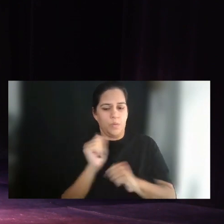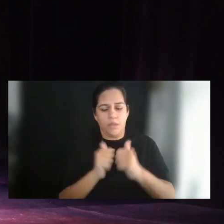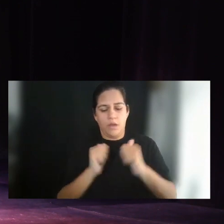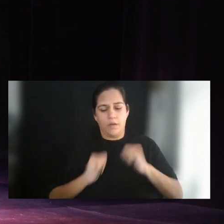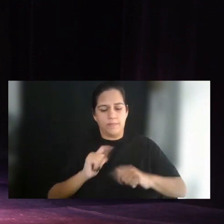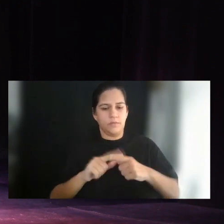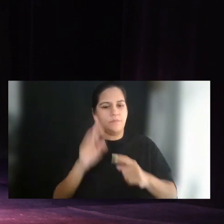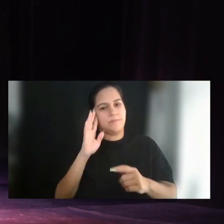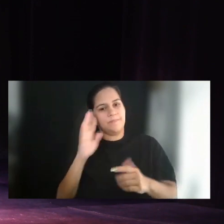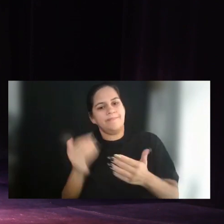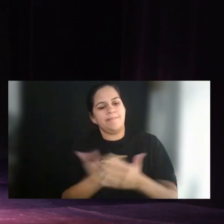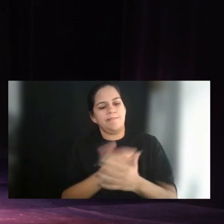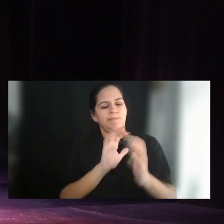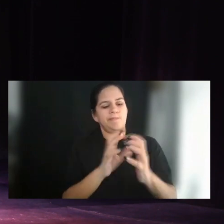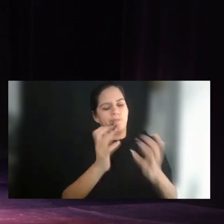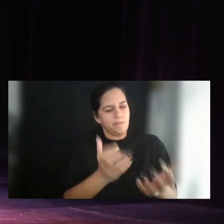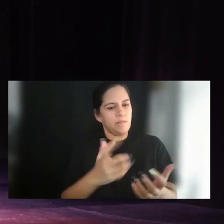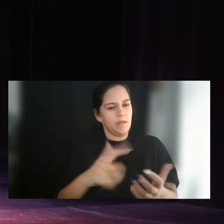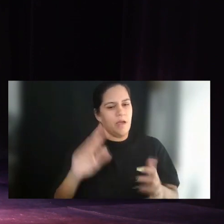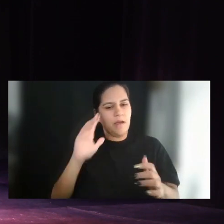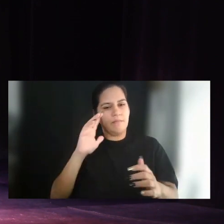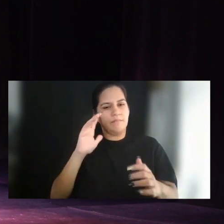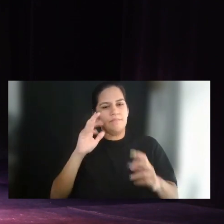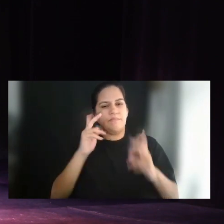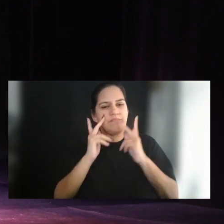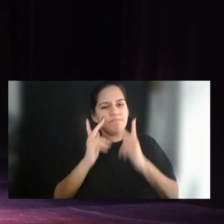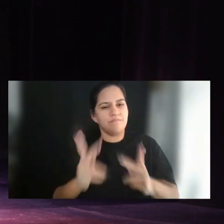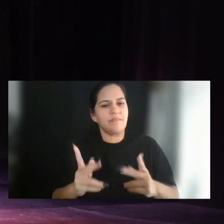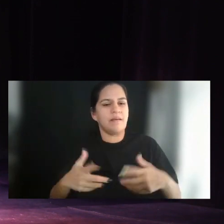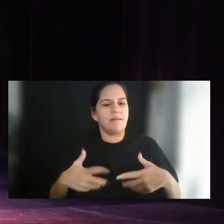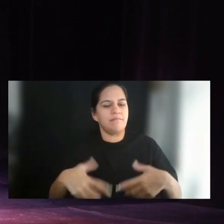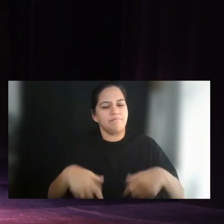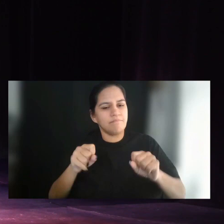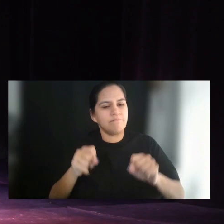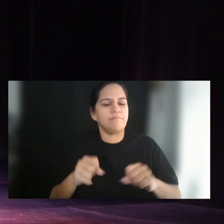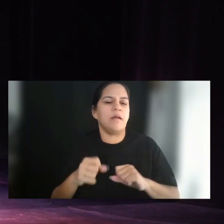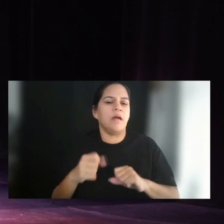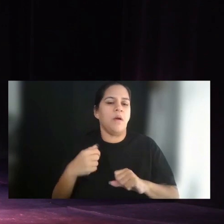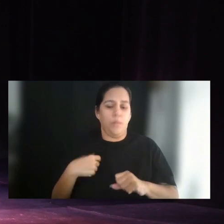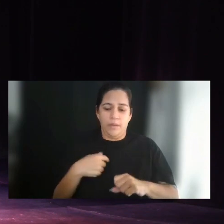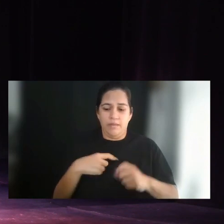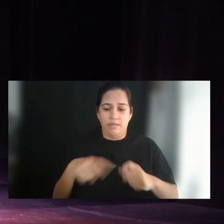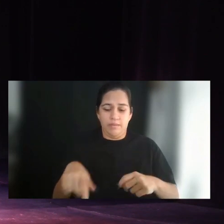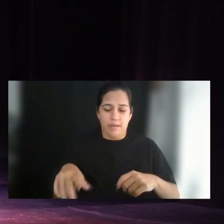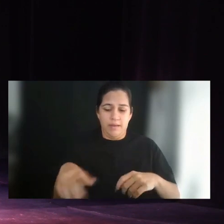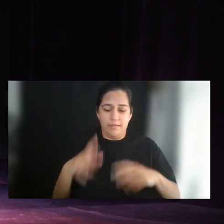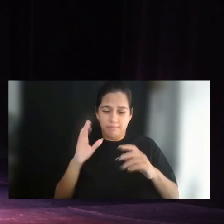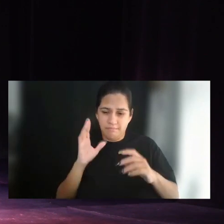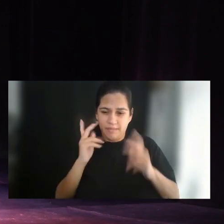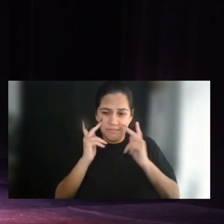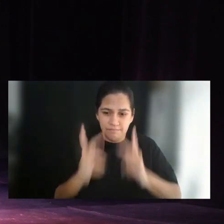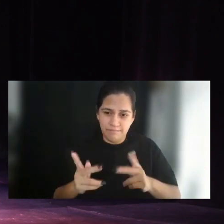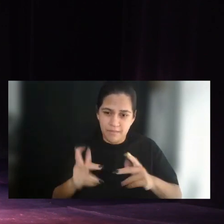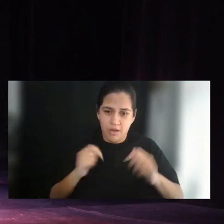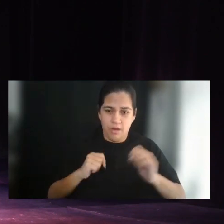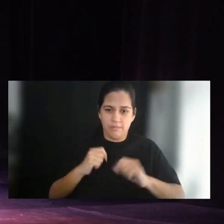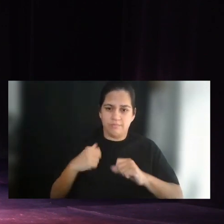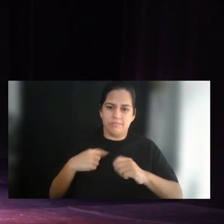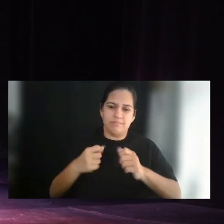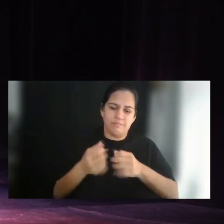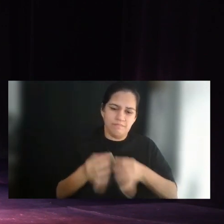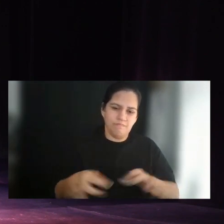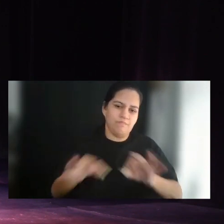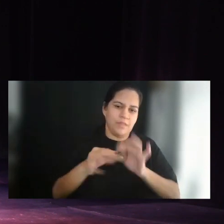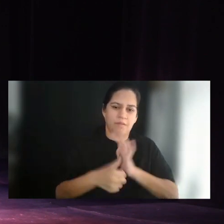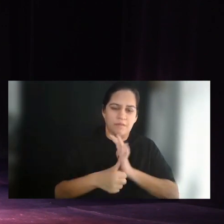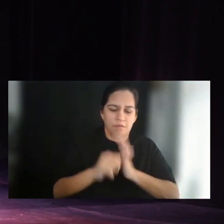guest host, where we, the guest artists, can play a significant role in helping venues host new guests. Now, of